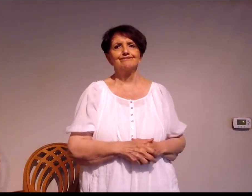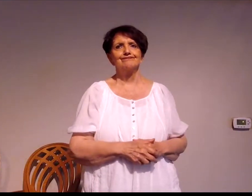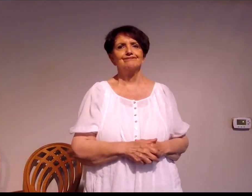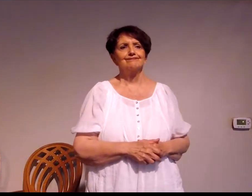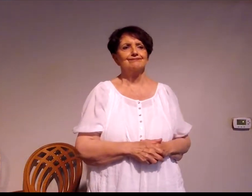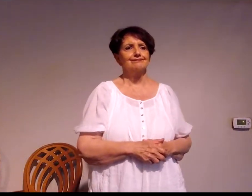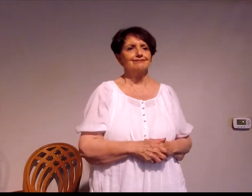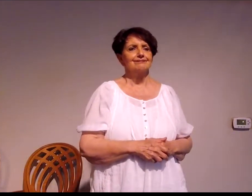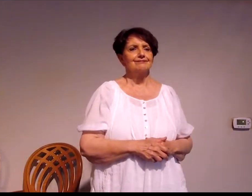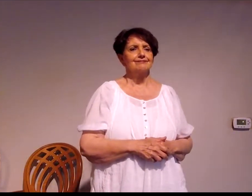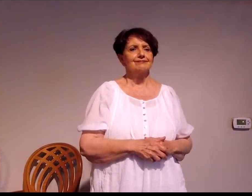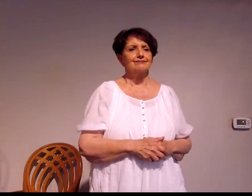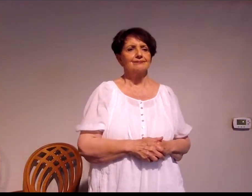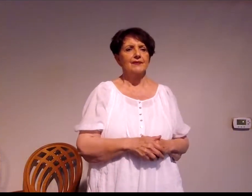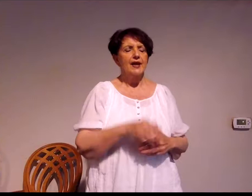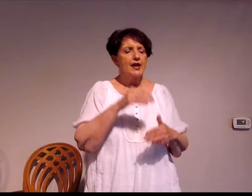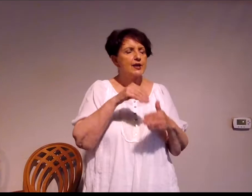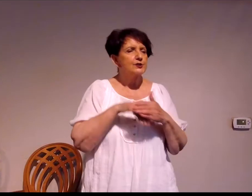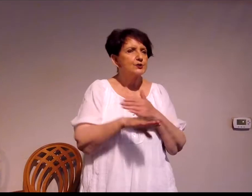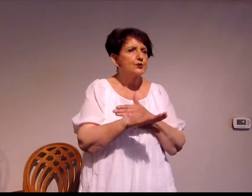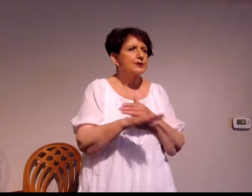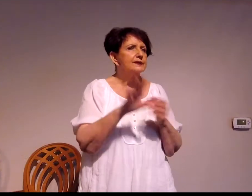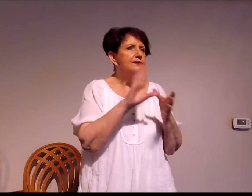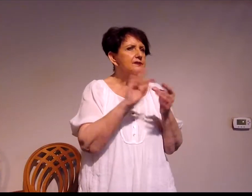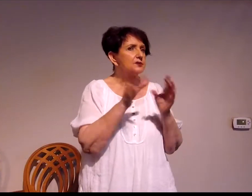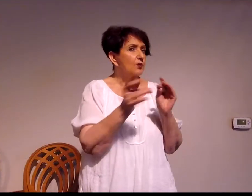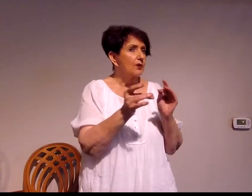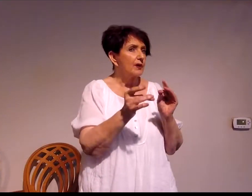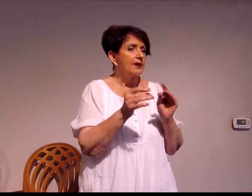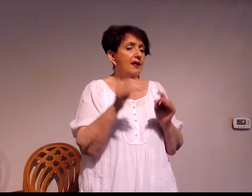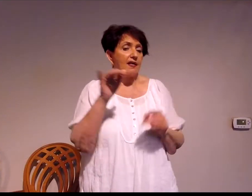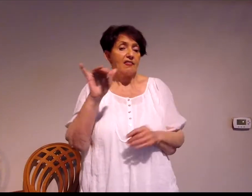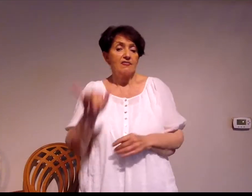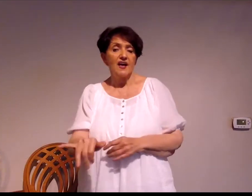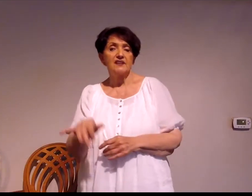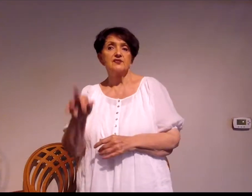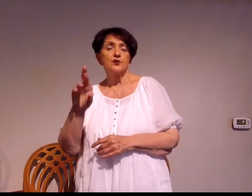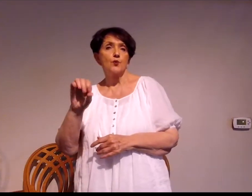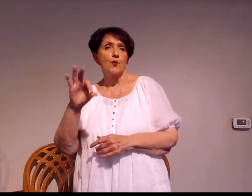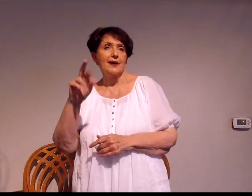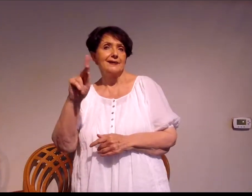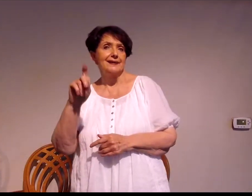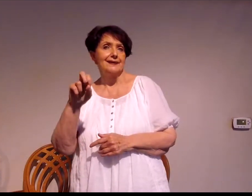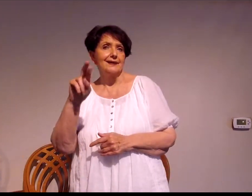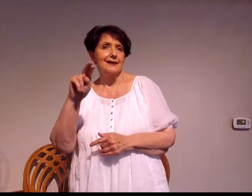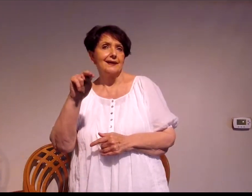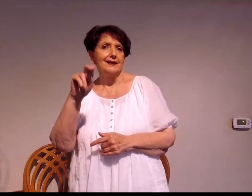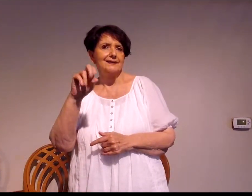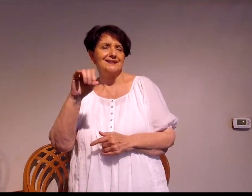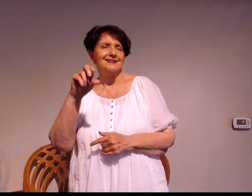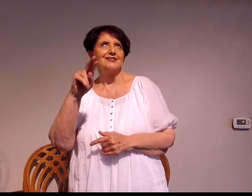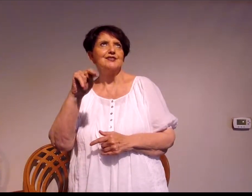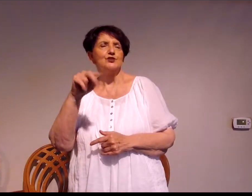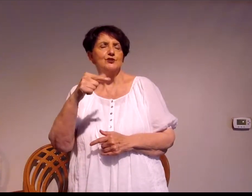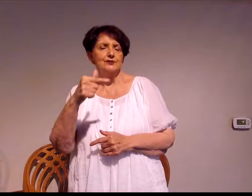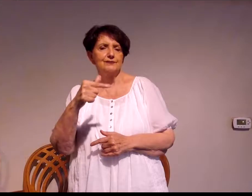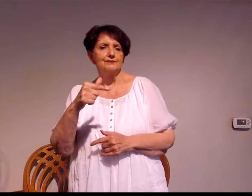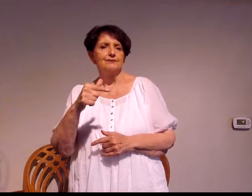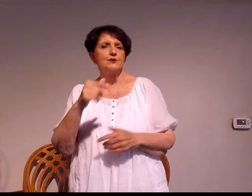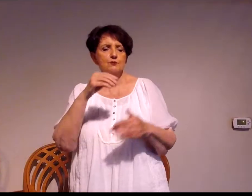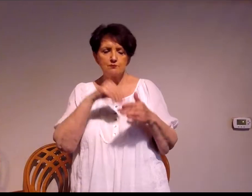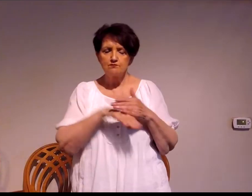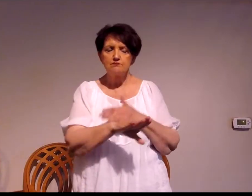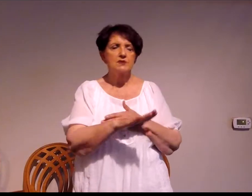Walking into our story is the reckoning. It can feel dangerous, but in, you must